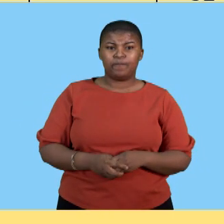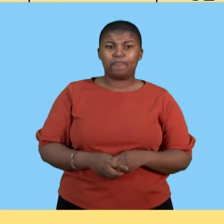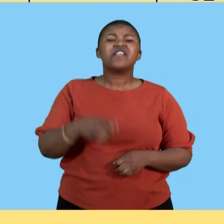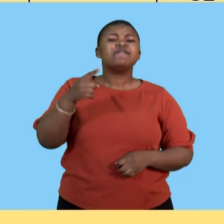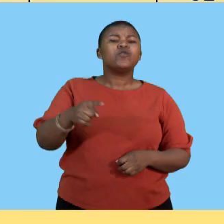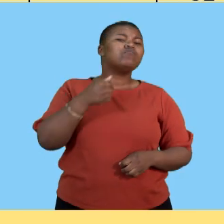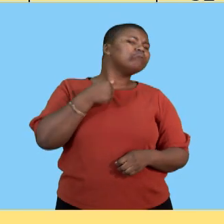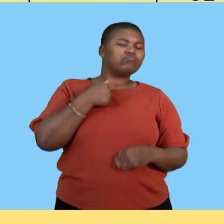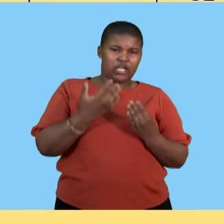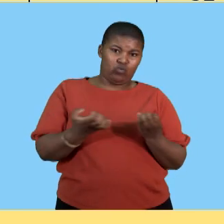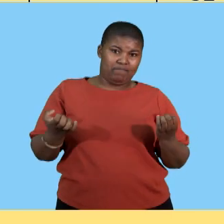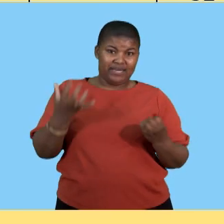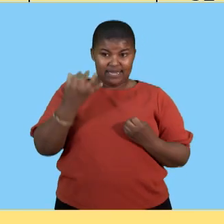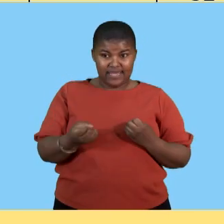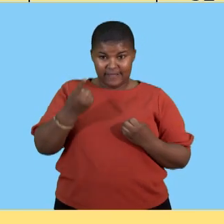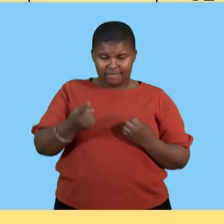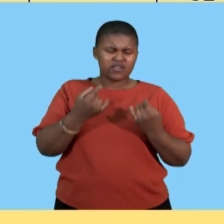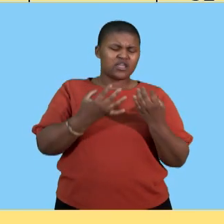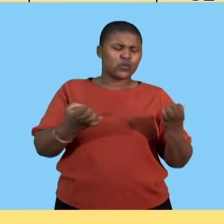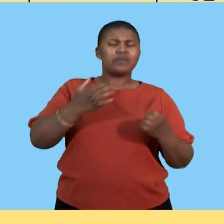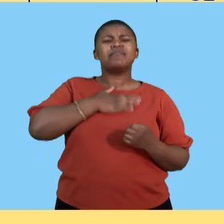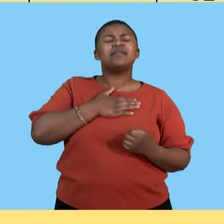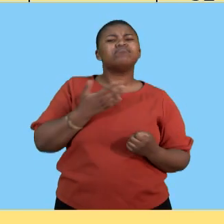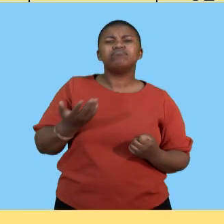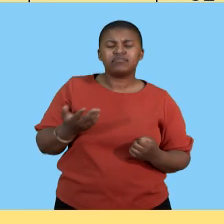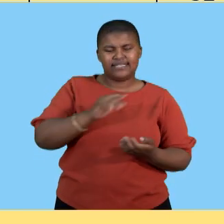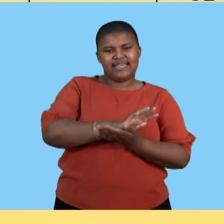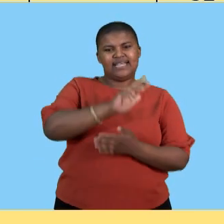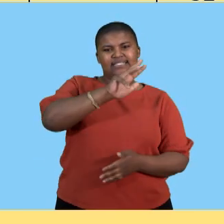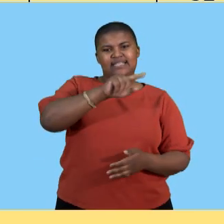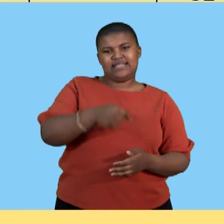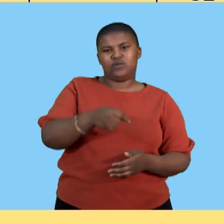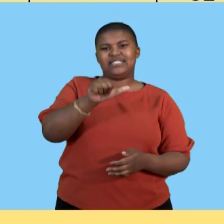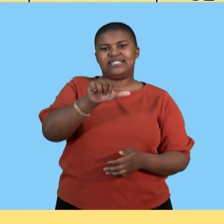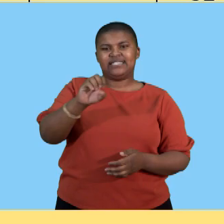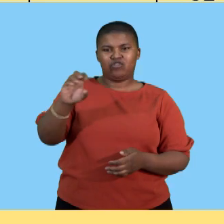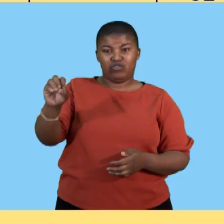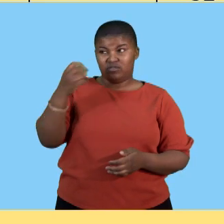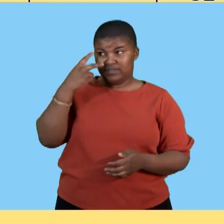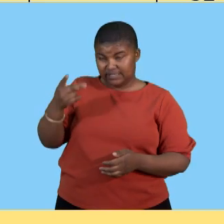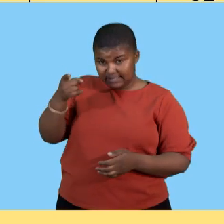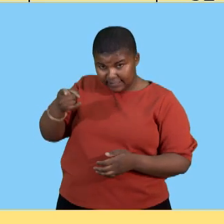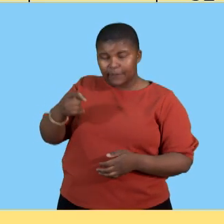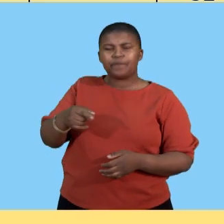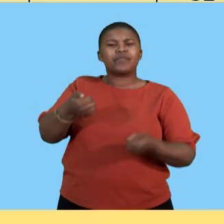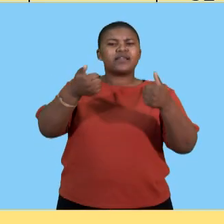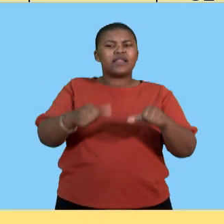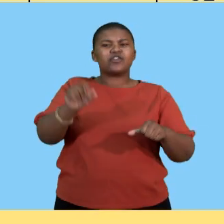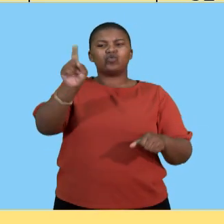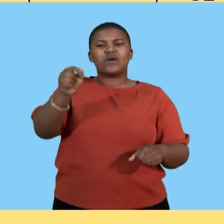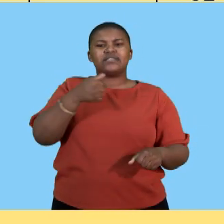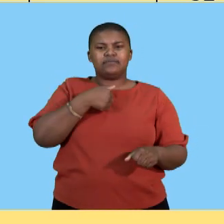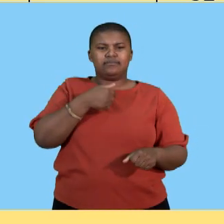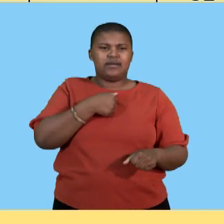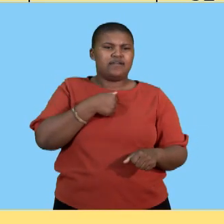my equipment. And my equipment is 19,600, which is this one. And the next one is on my